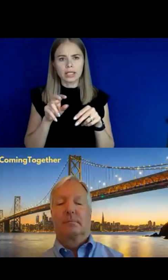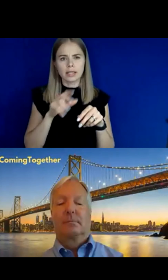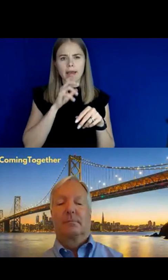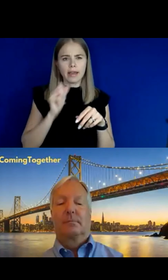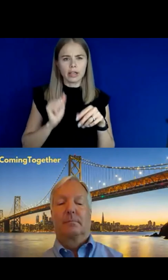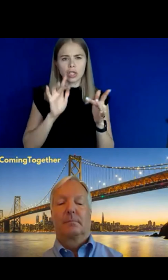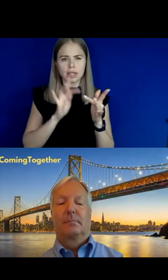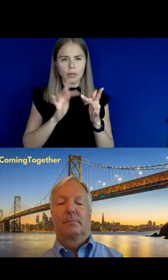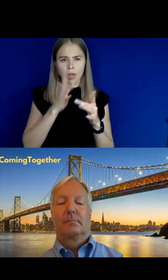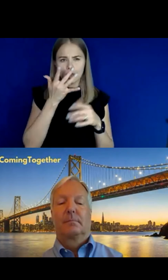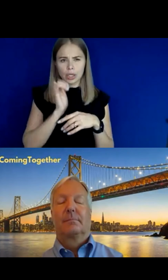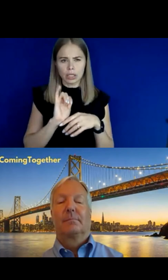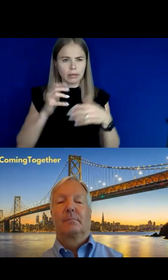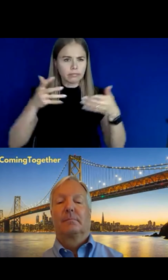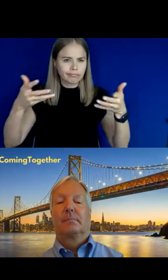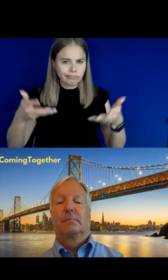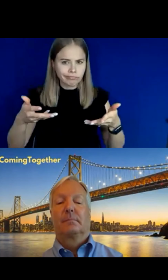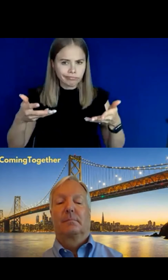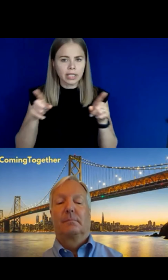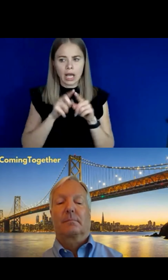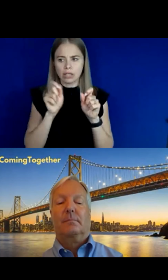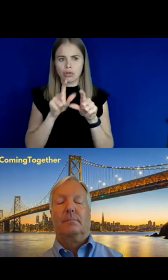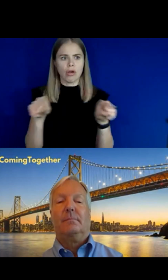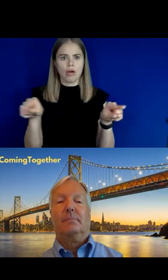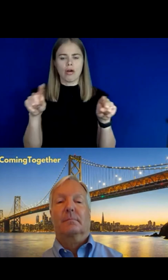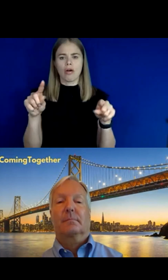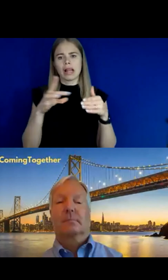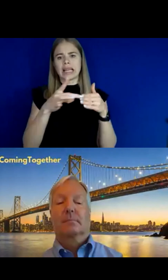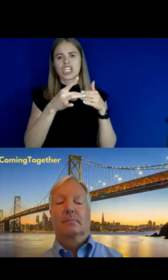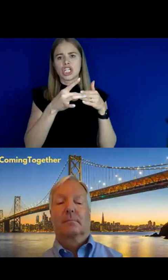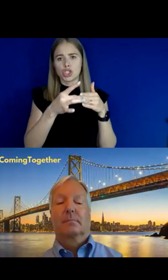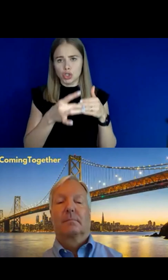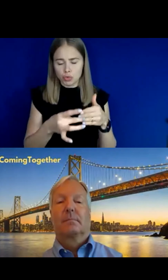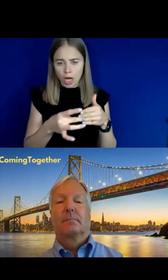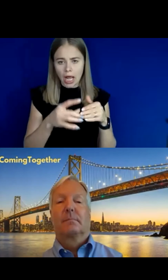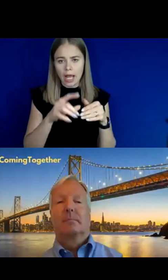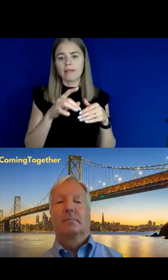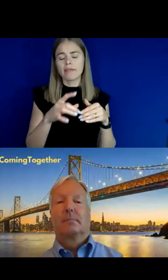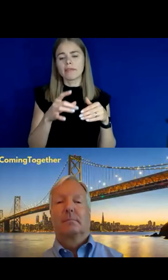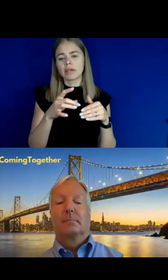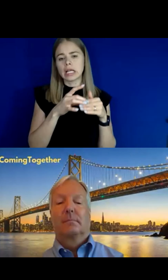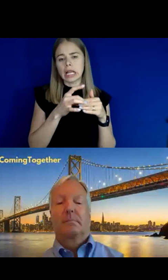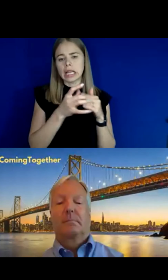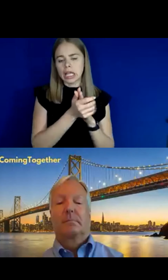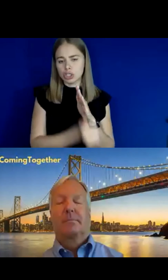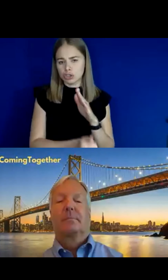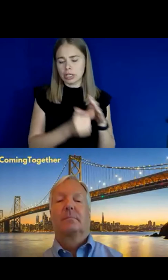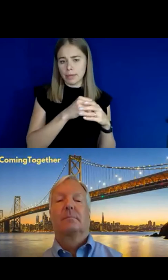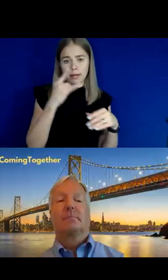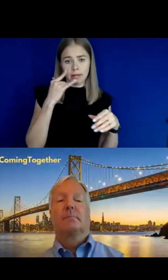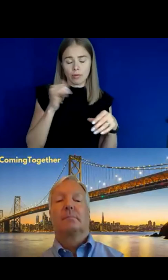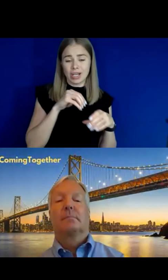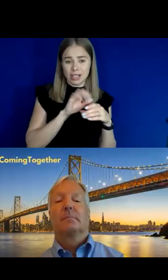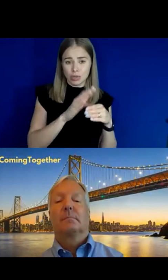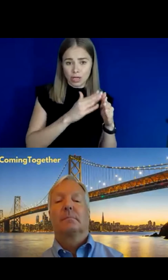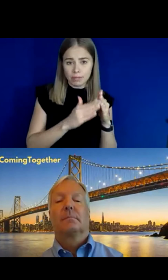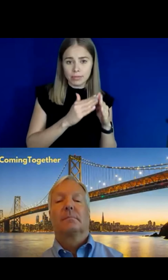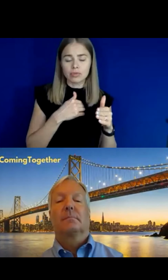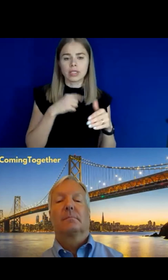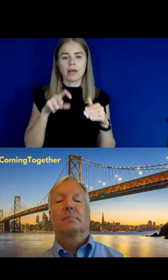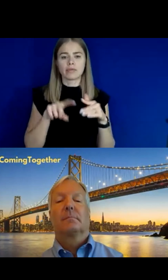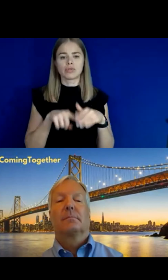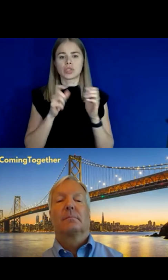look like as you all drive leadership in California and in your communities, I have to